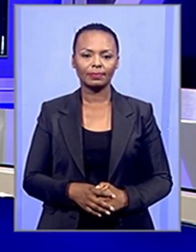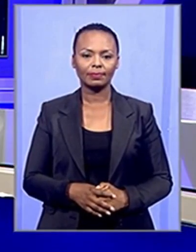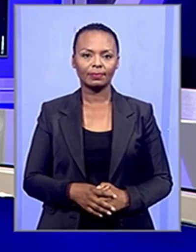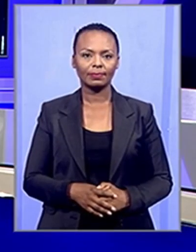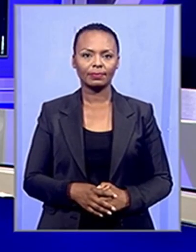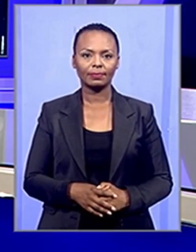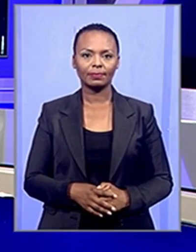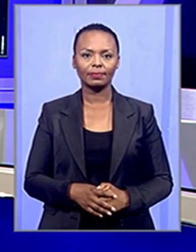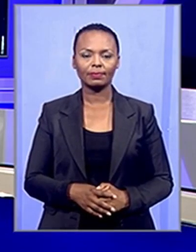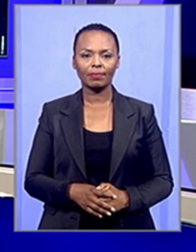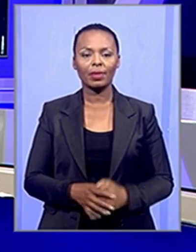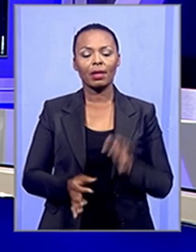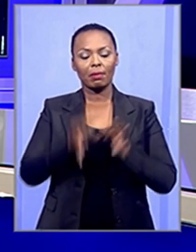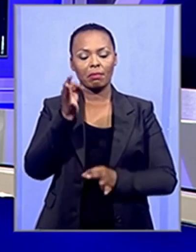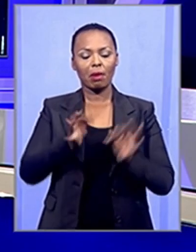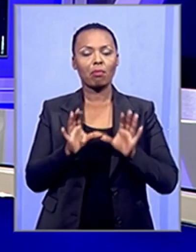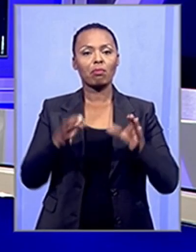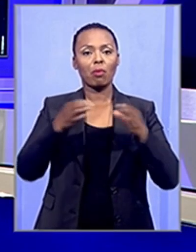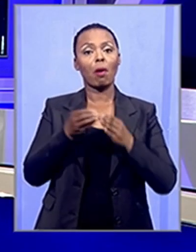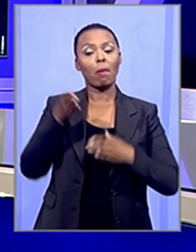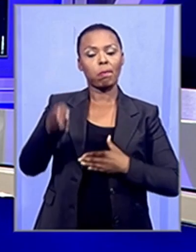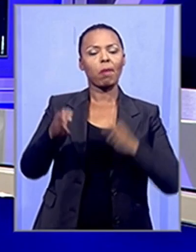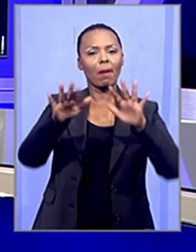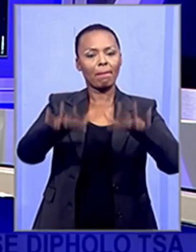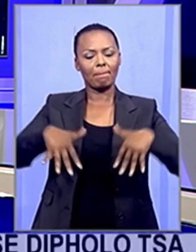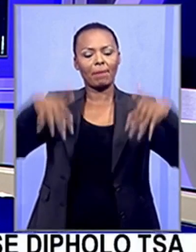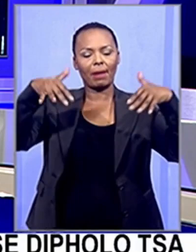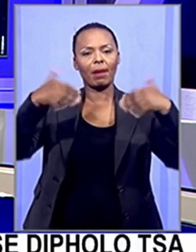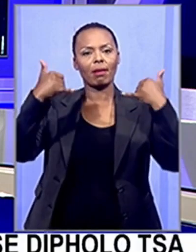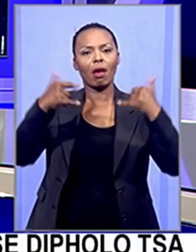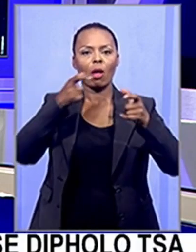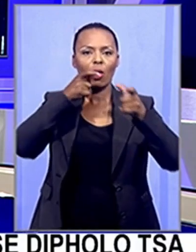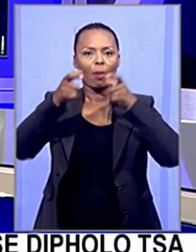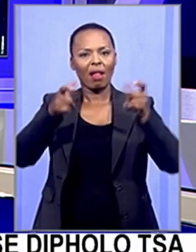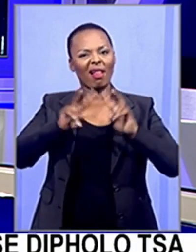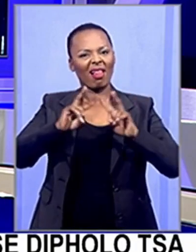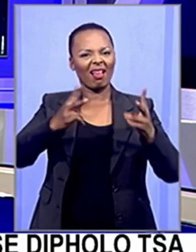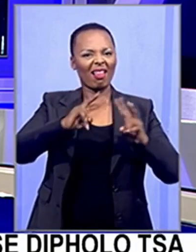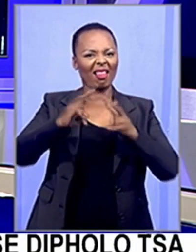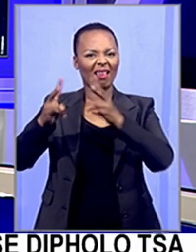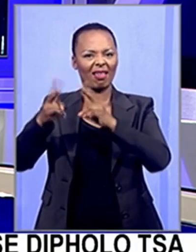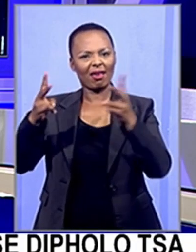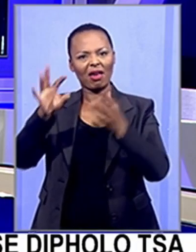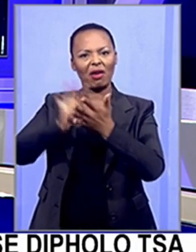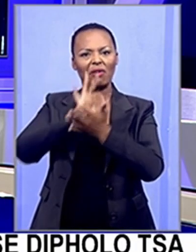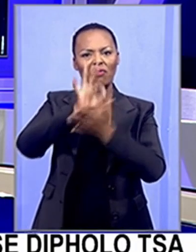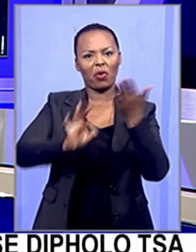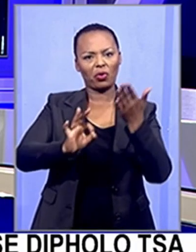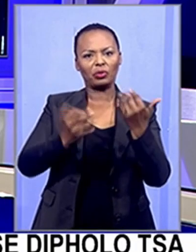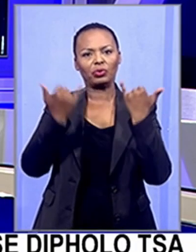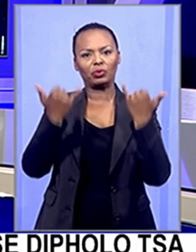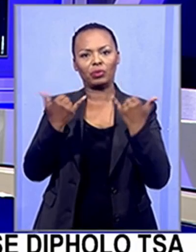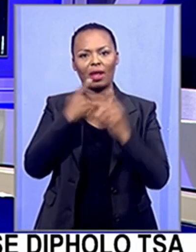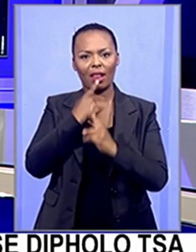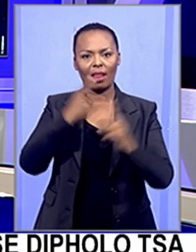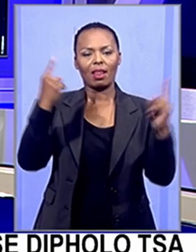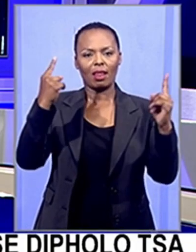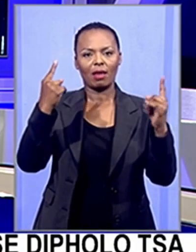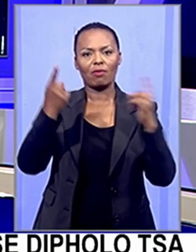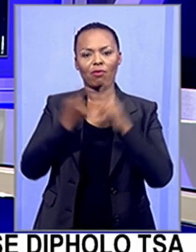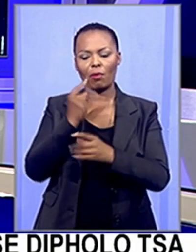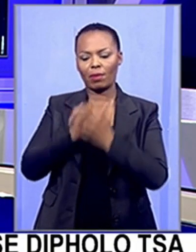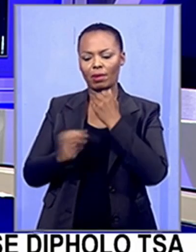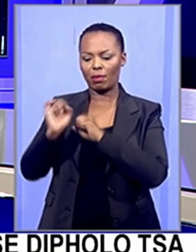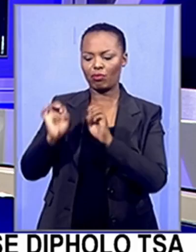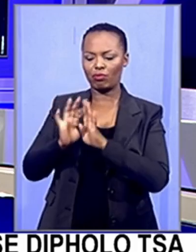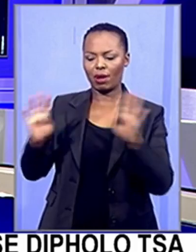Kgabagare Makoko a sepolotiki kwa palamenteng a tlhagisitse maikutlo a farologaneng ka ga dipholo tsa voutu ya pegelo ya setlhopa se se ikemetseng